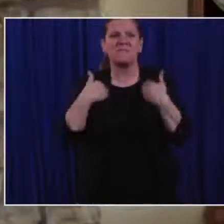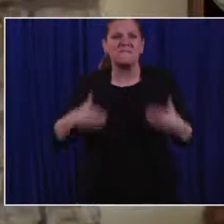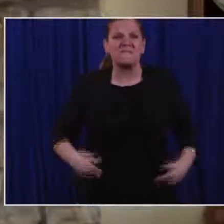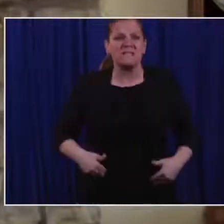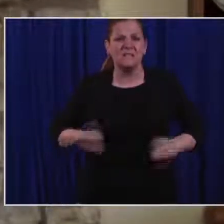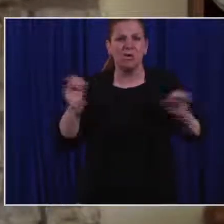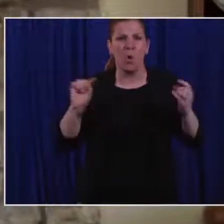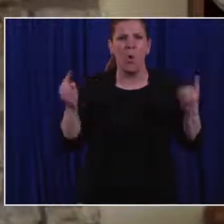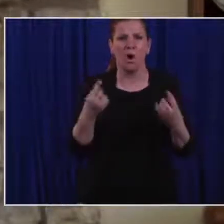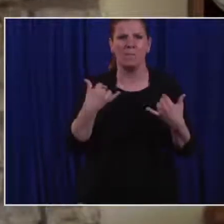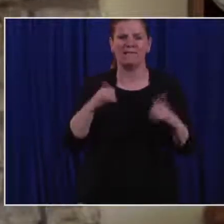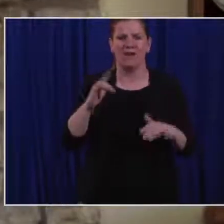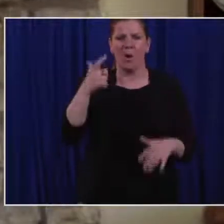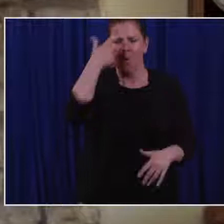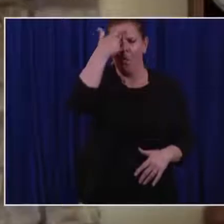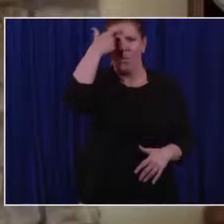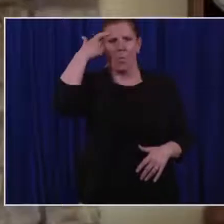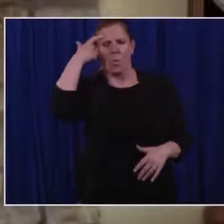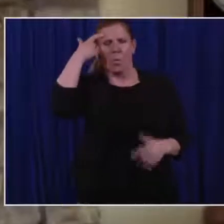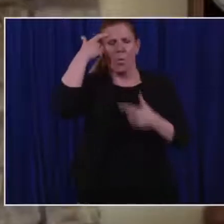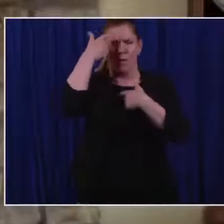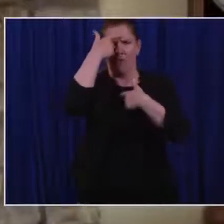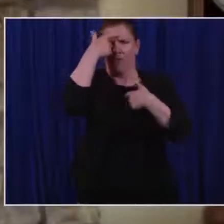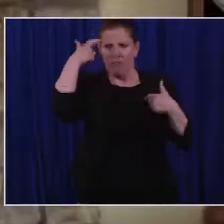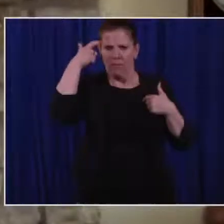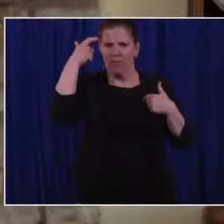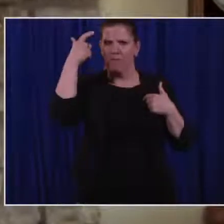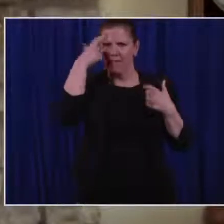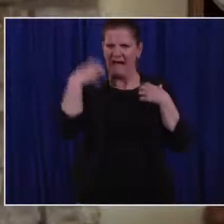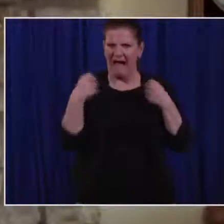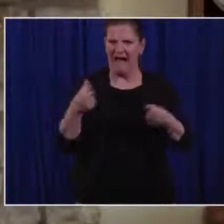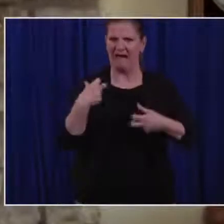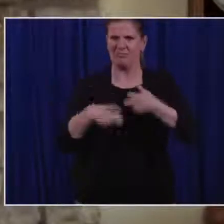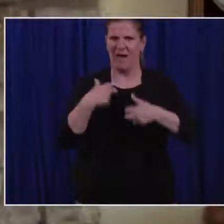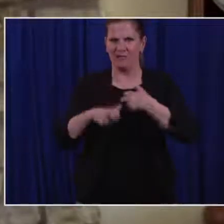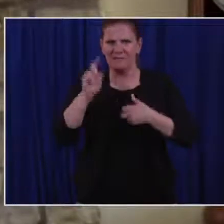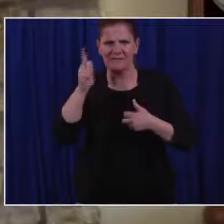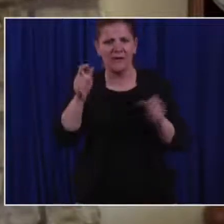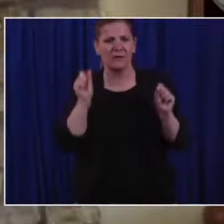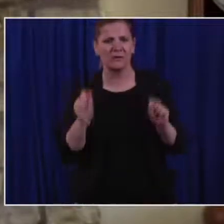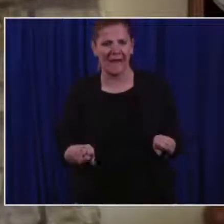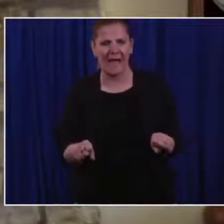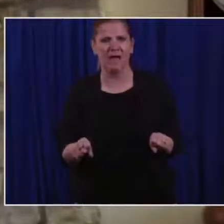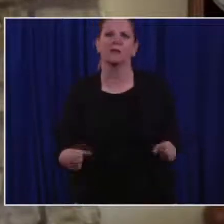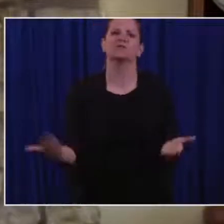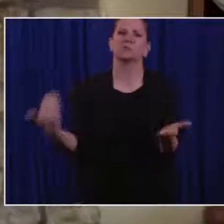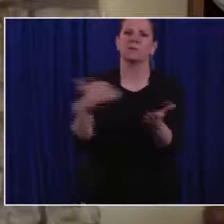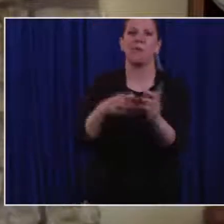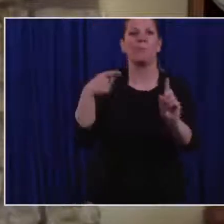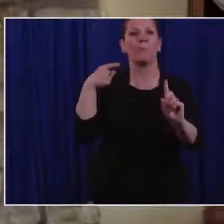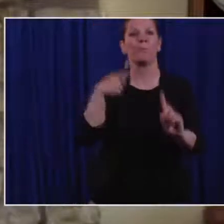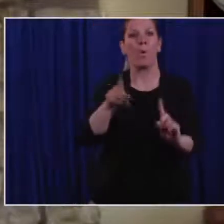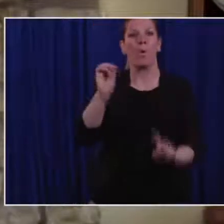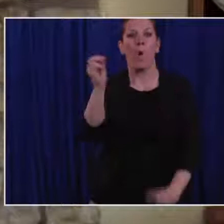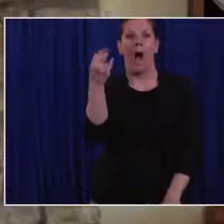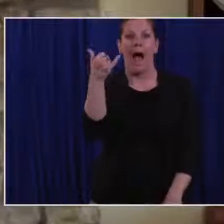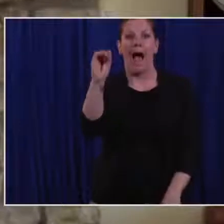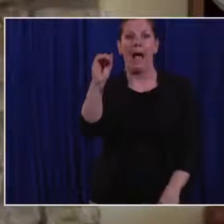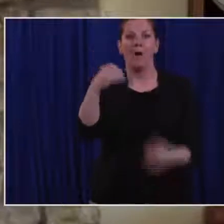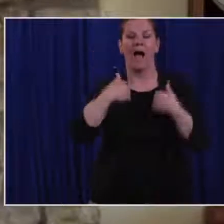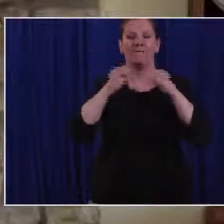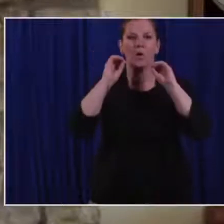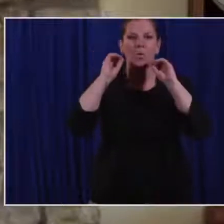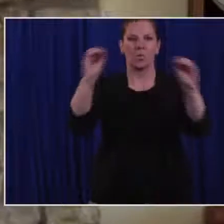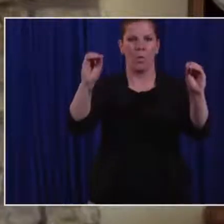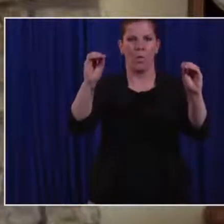We should resolve in Ohio that Ohio become a hazing-free state. Tomorrow I will have the opportunity to